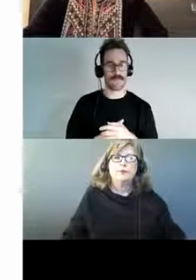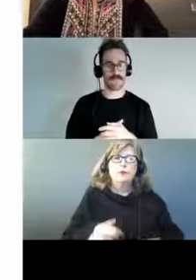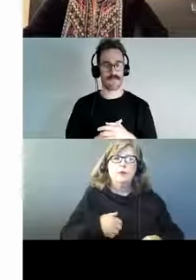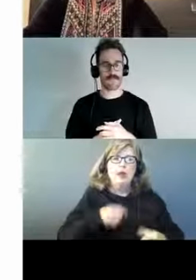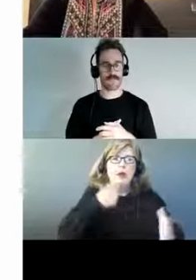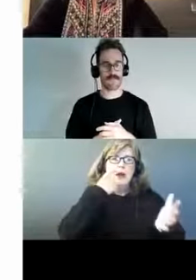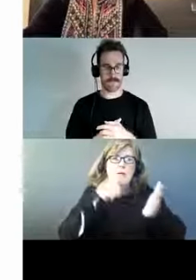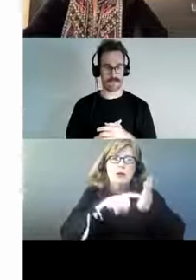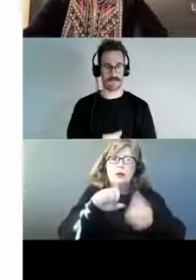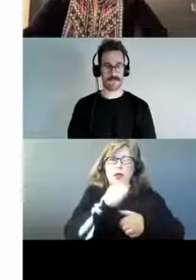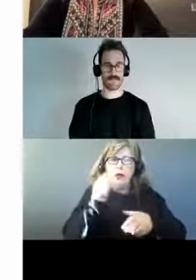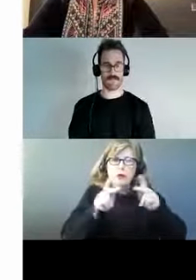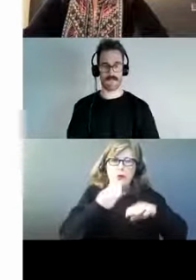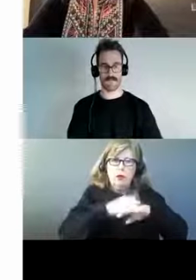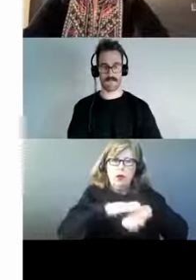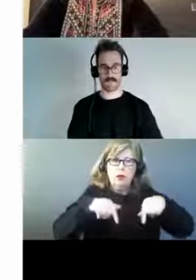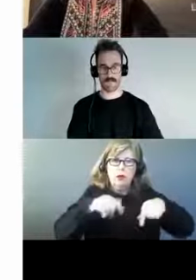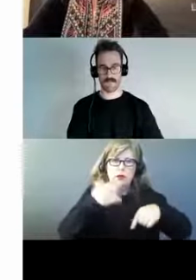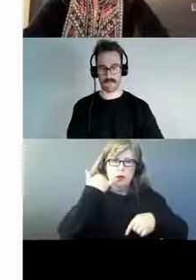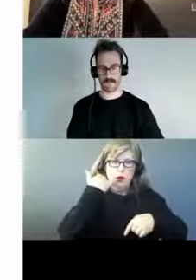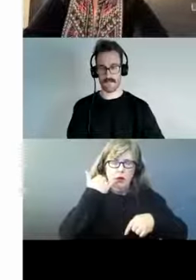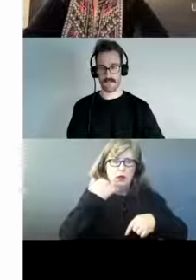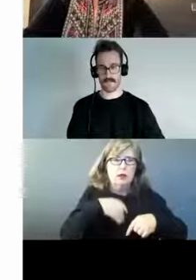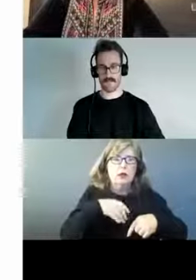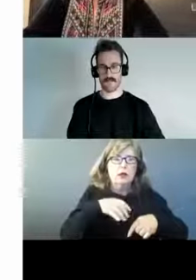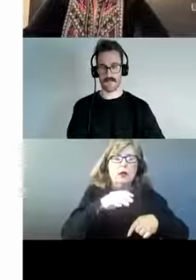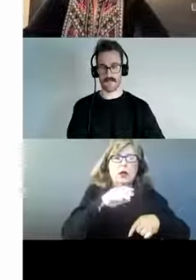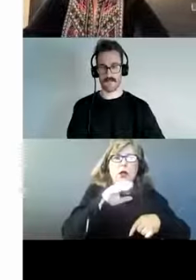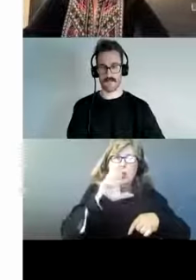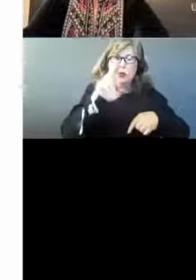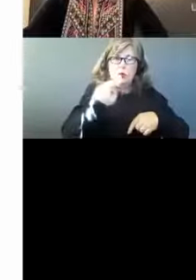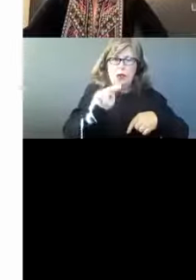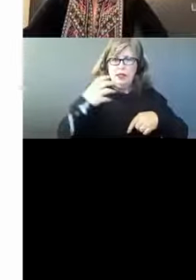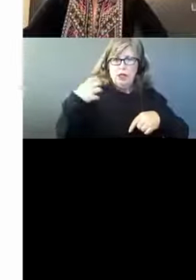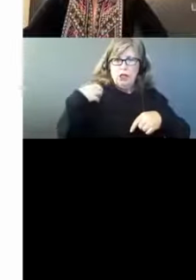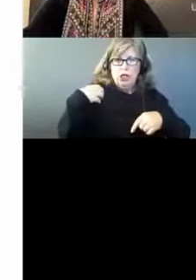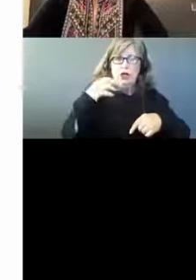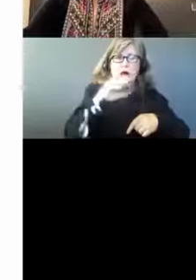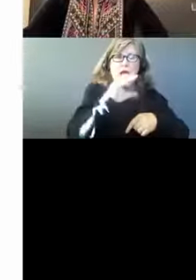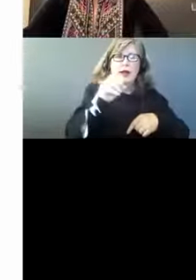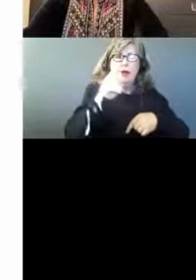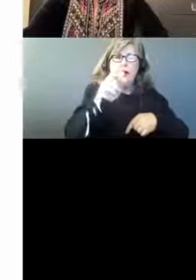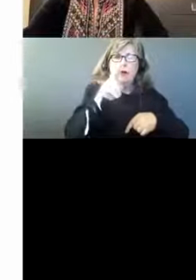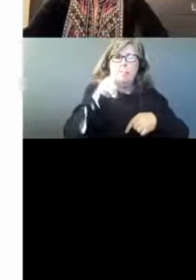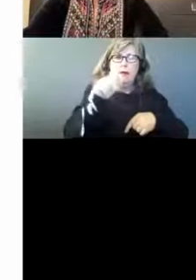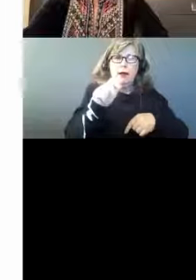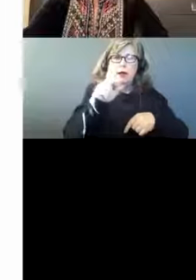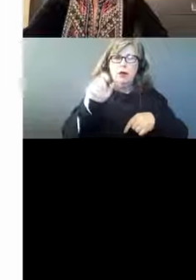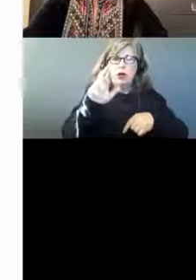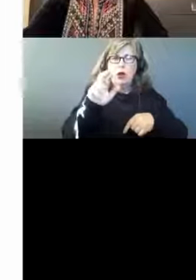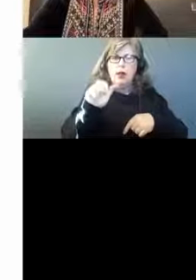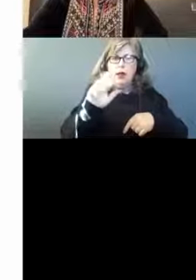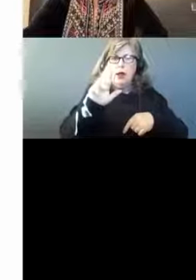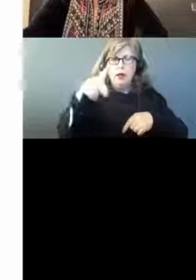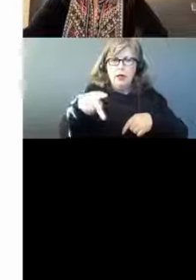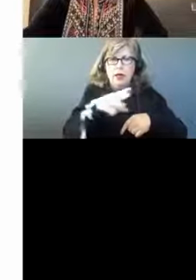Frances Zinedine, who is the NGO chair on aging at the UN, and Erica Dar from AARP, and Bridget Pentnell